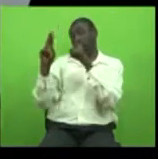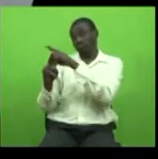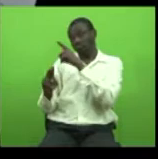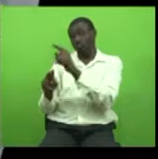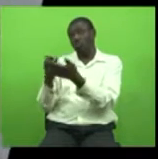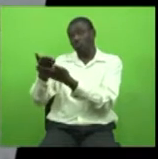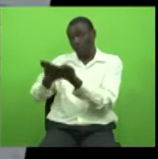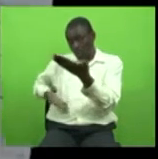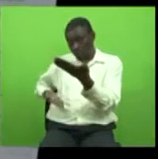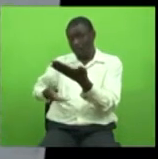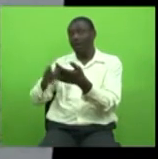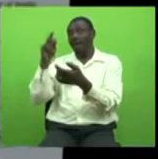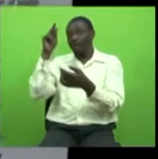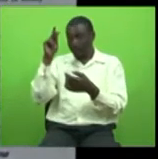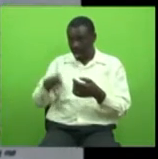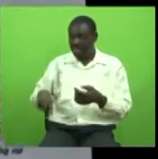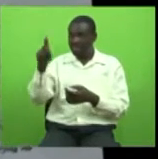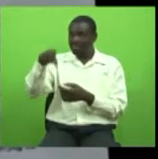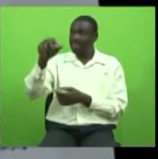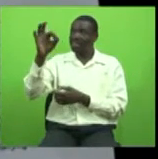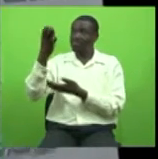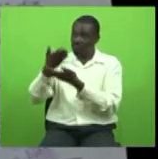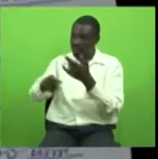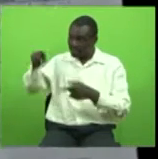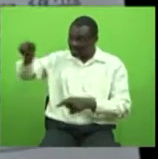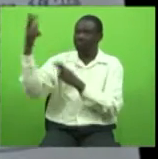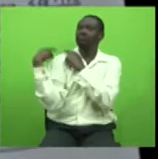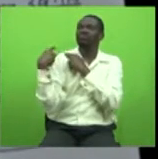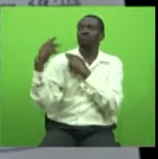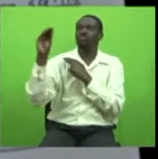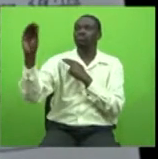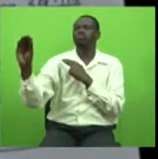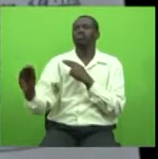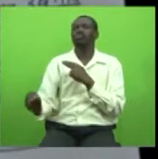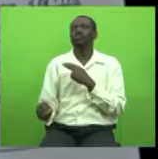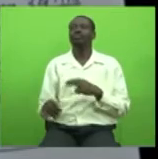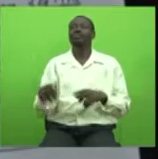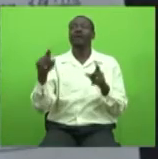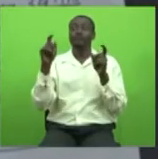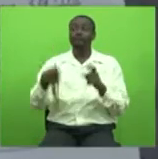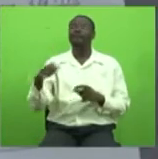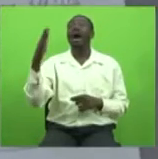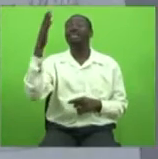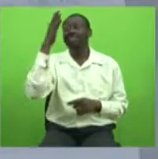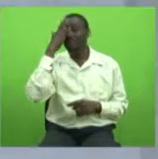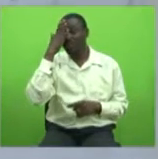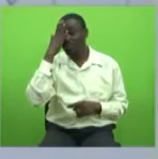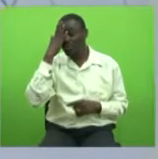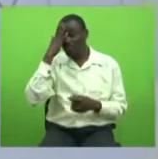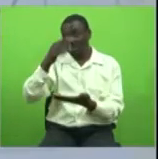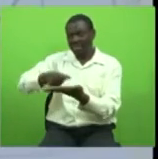known as the P3 form. Note that consent must be given prior to this documentation.